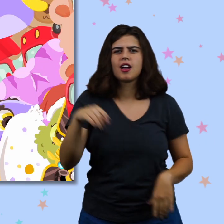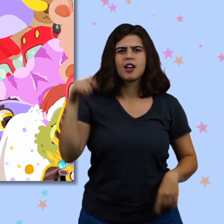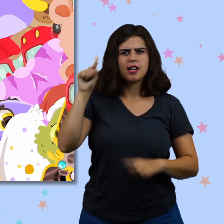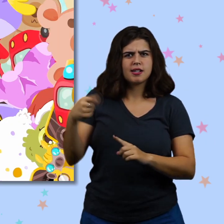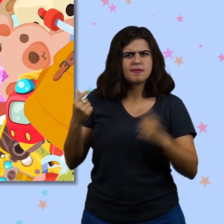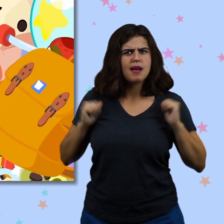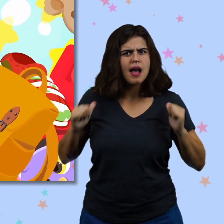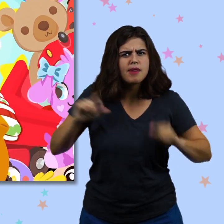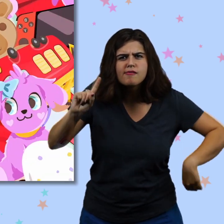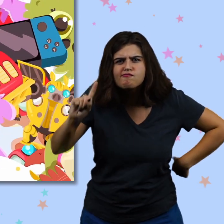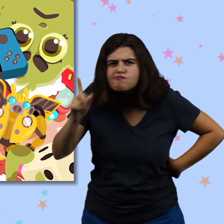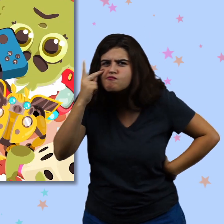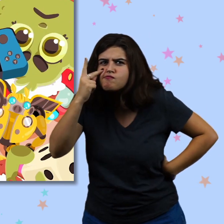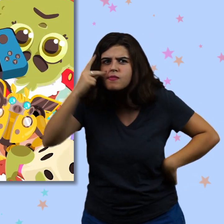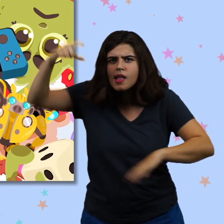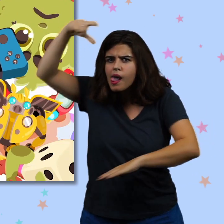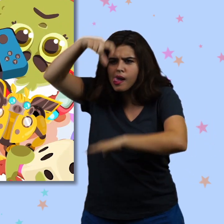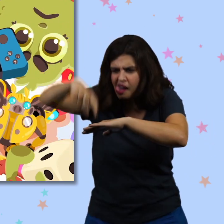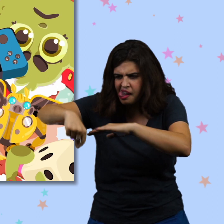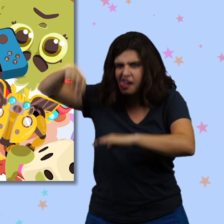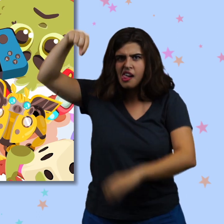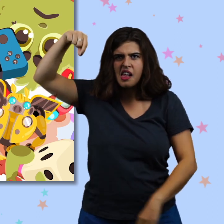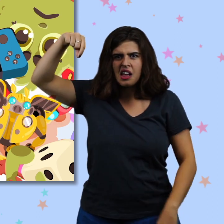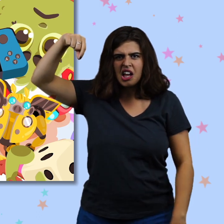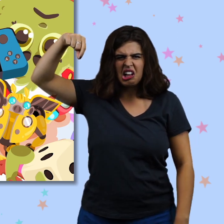There's something that looks like a backpack. Let's see.